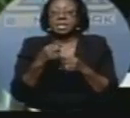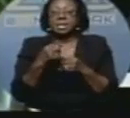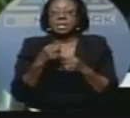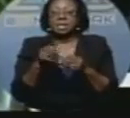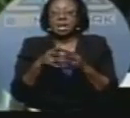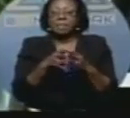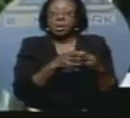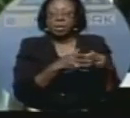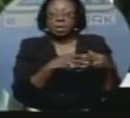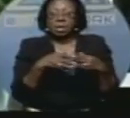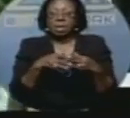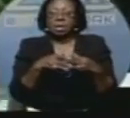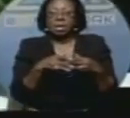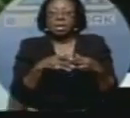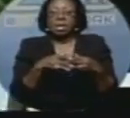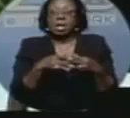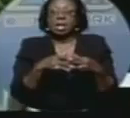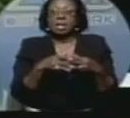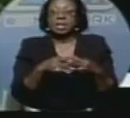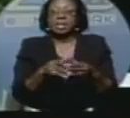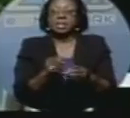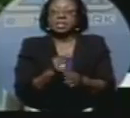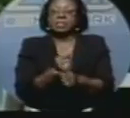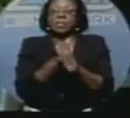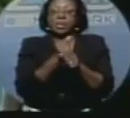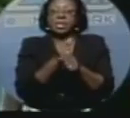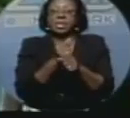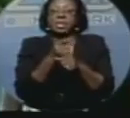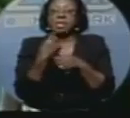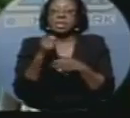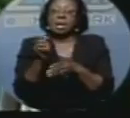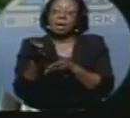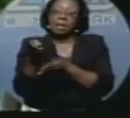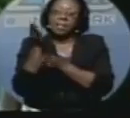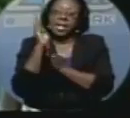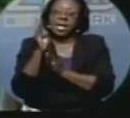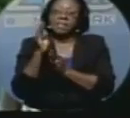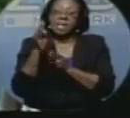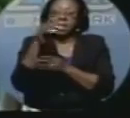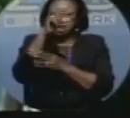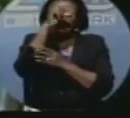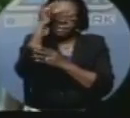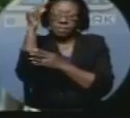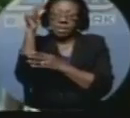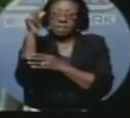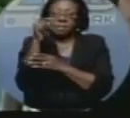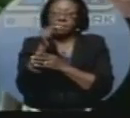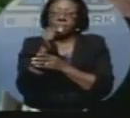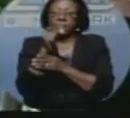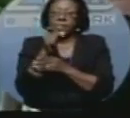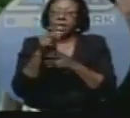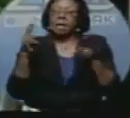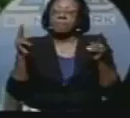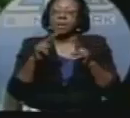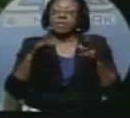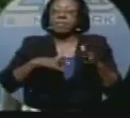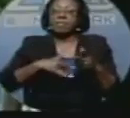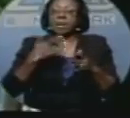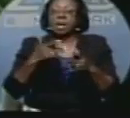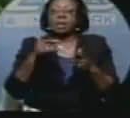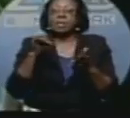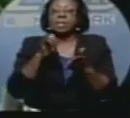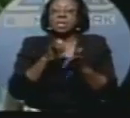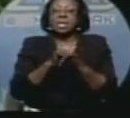strong advocate for nationalism and for self-rule by local populations. And I'm very proud that he had